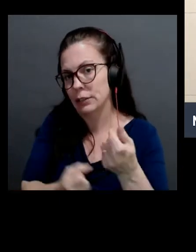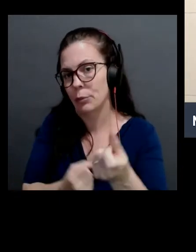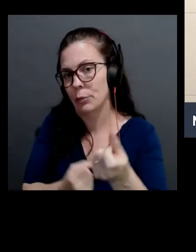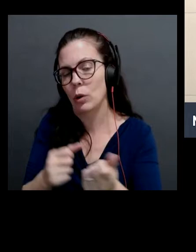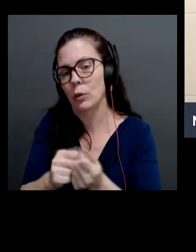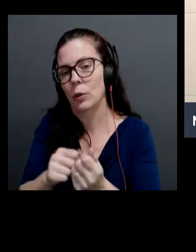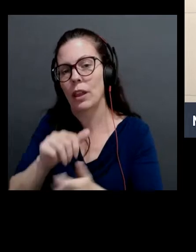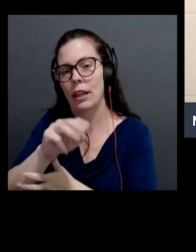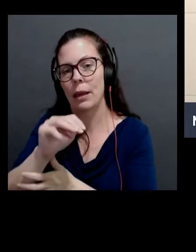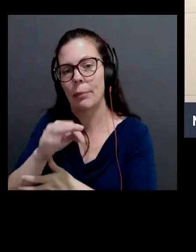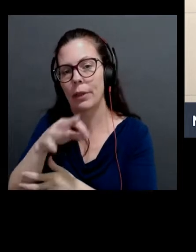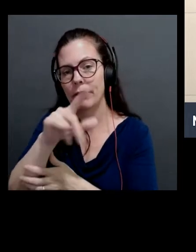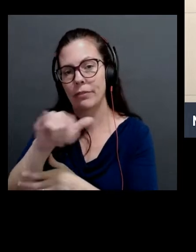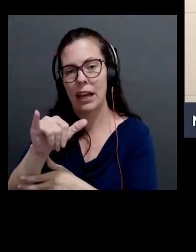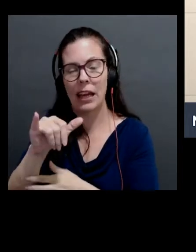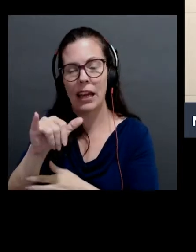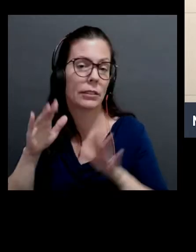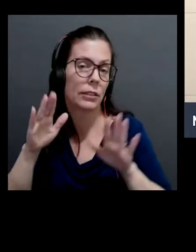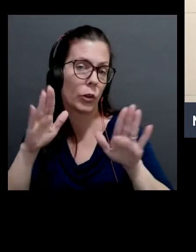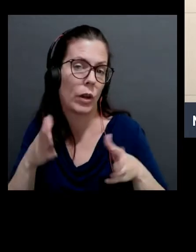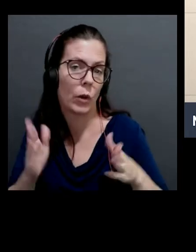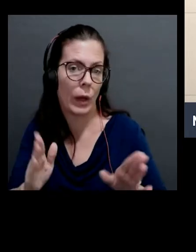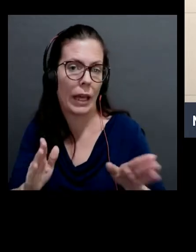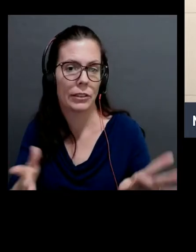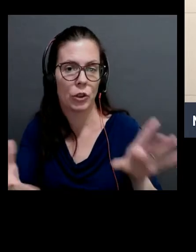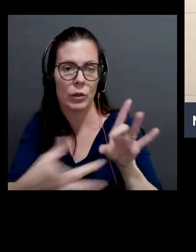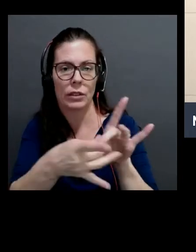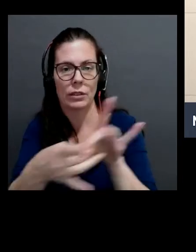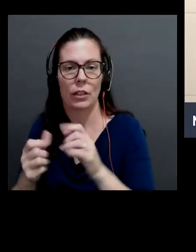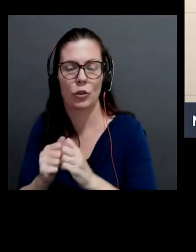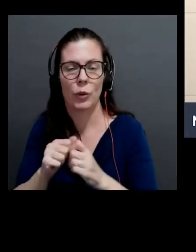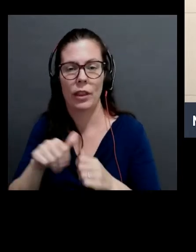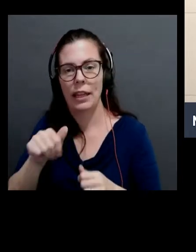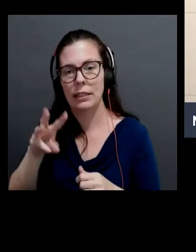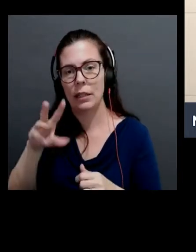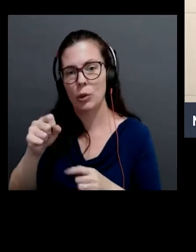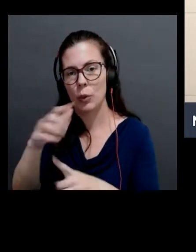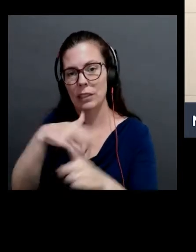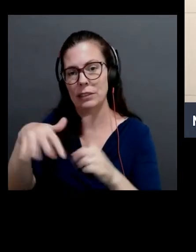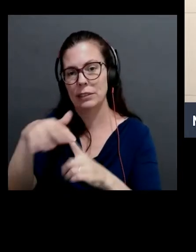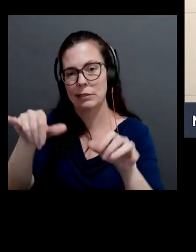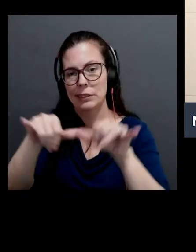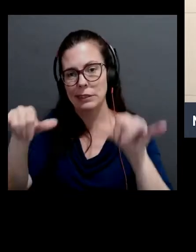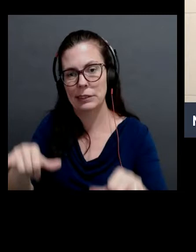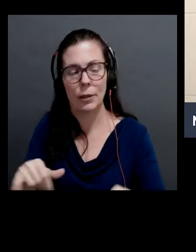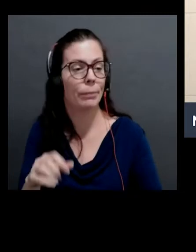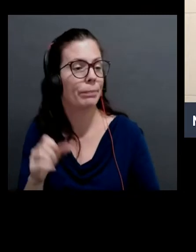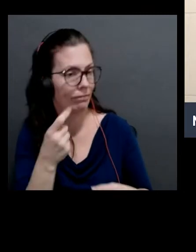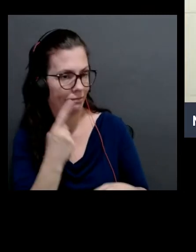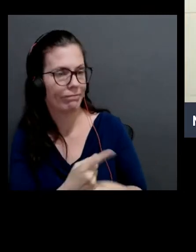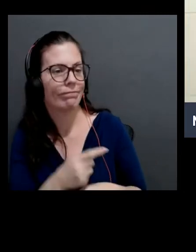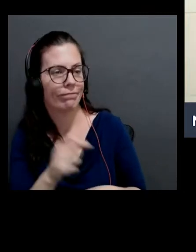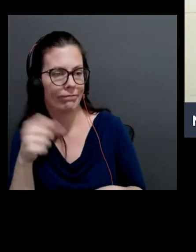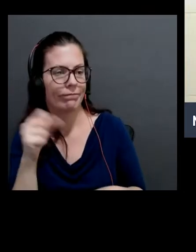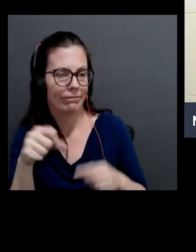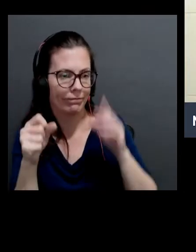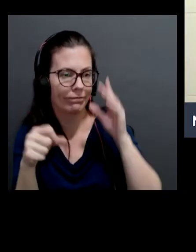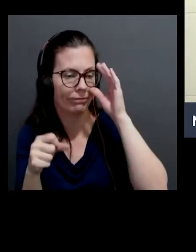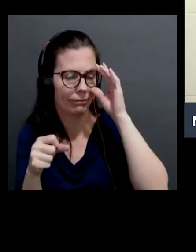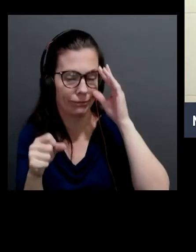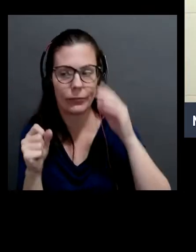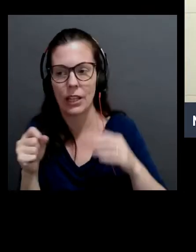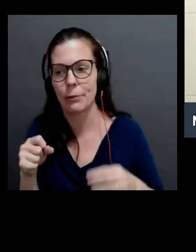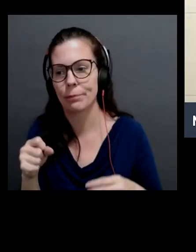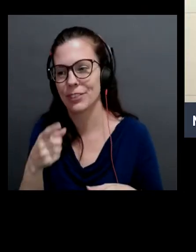a great way to keep in touch with the rest of the AWS ecosystem. Right. Exactly. You guys got